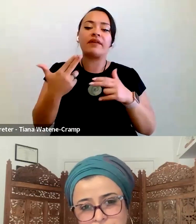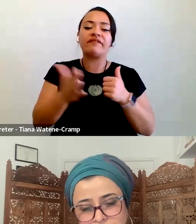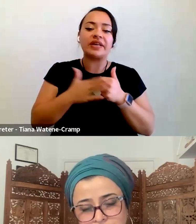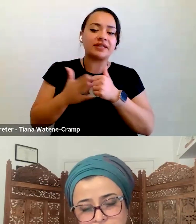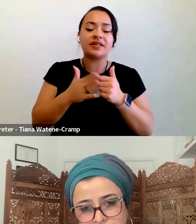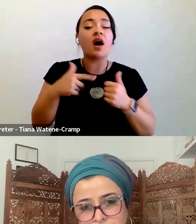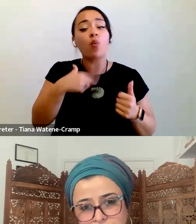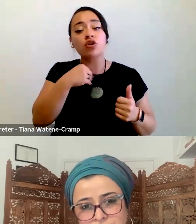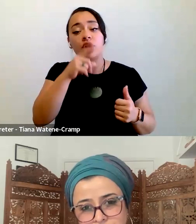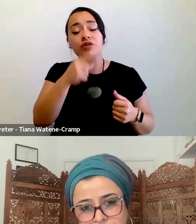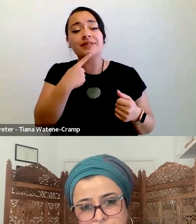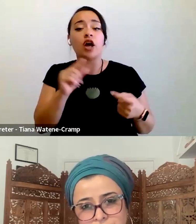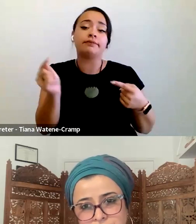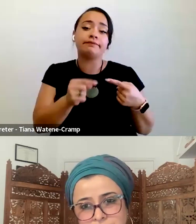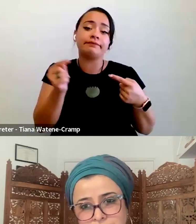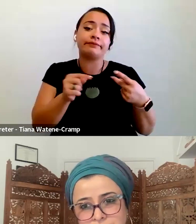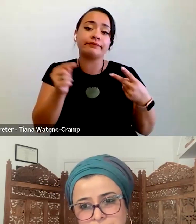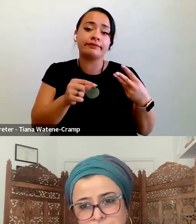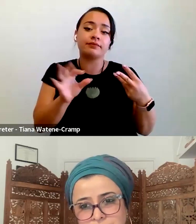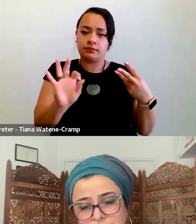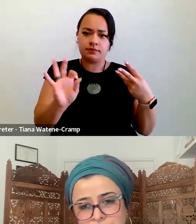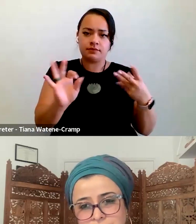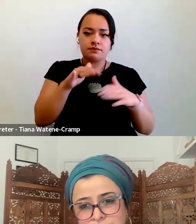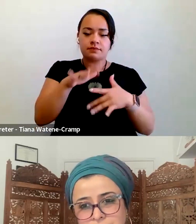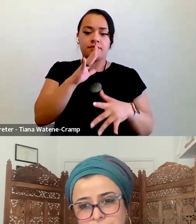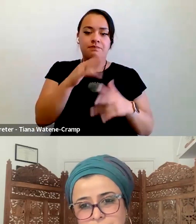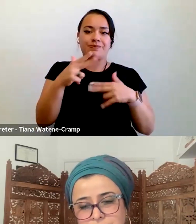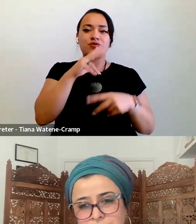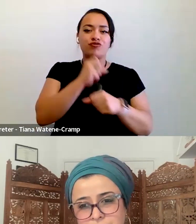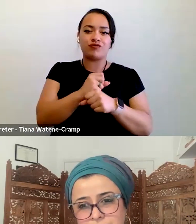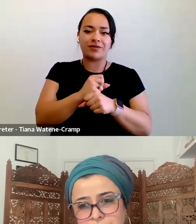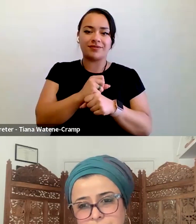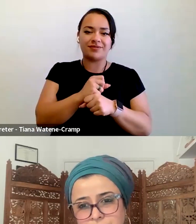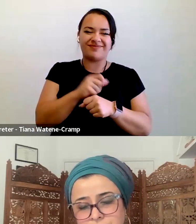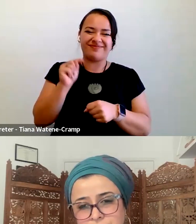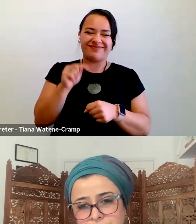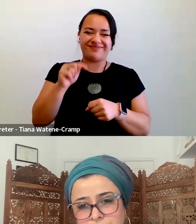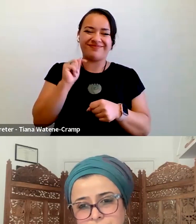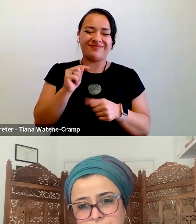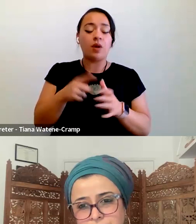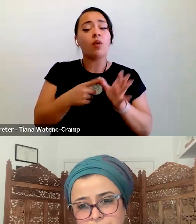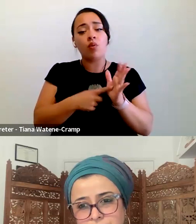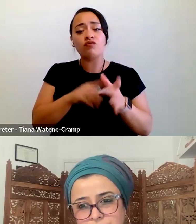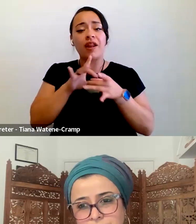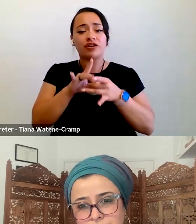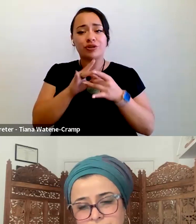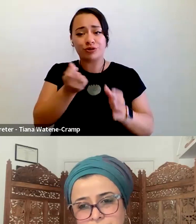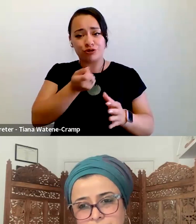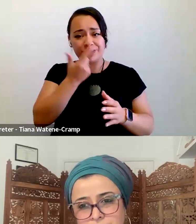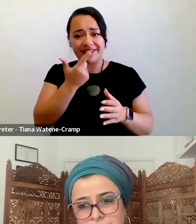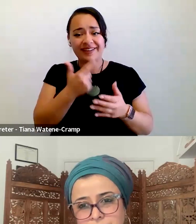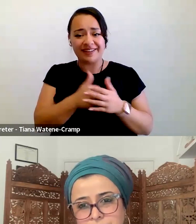is what you need to do, ABC, but it's about building trust, and all relationships are tricky. You know, if they